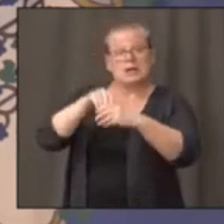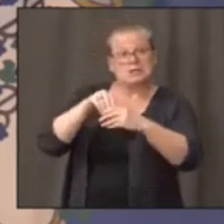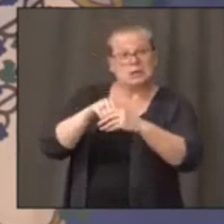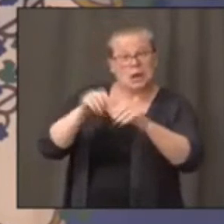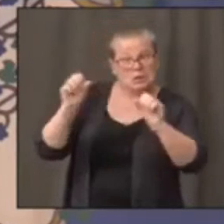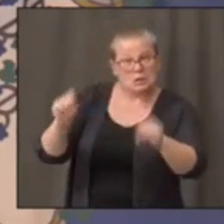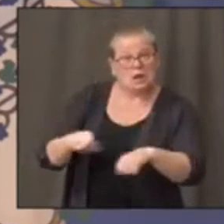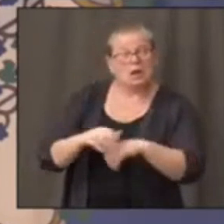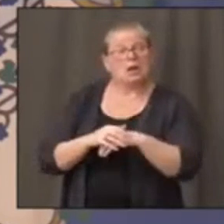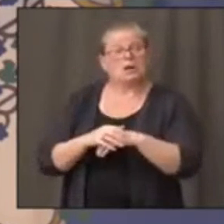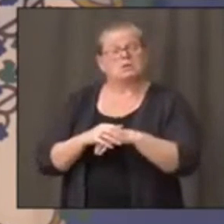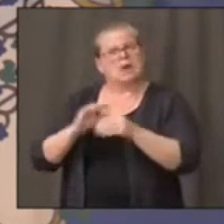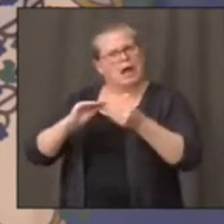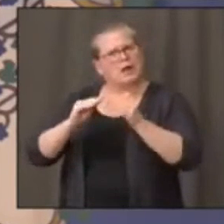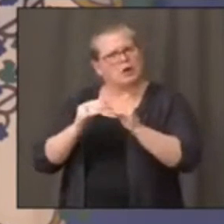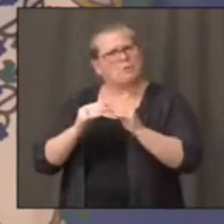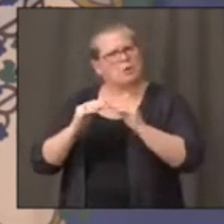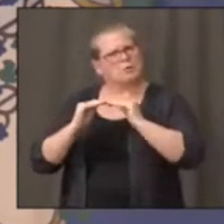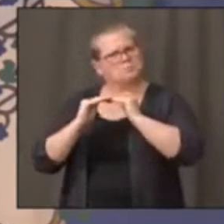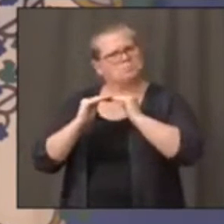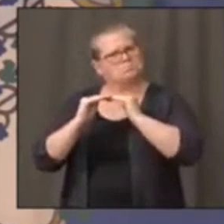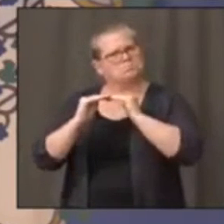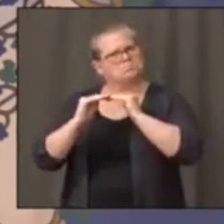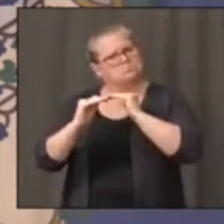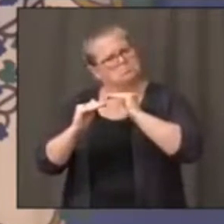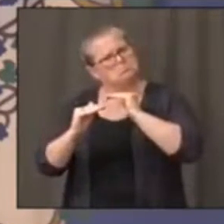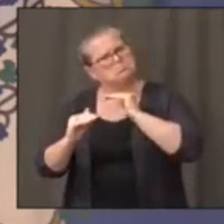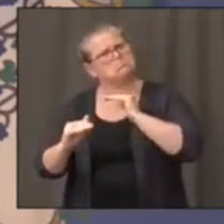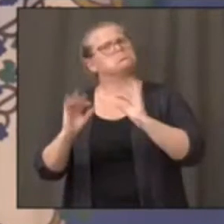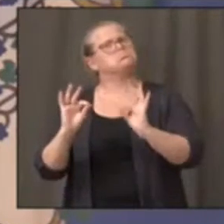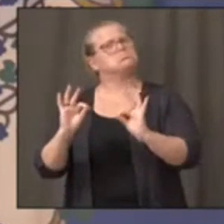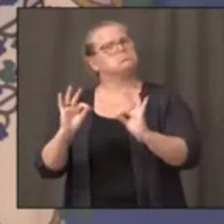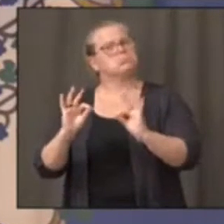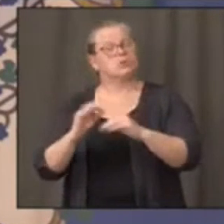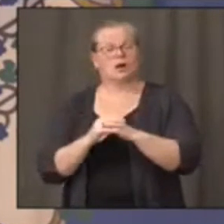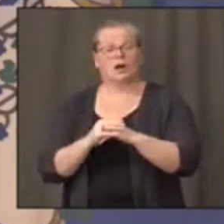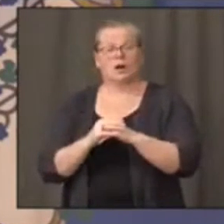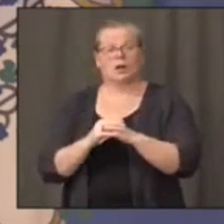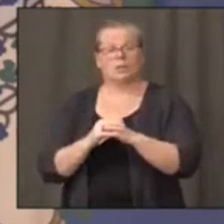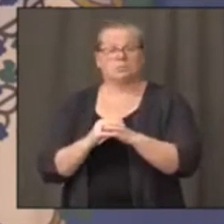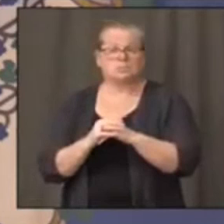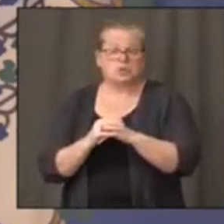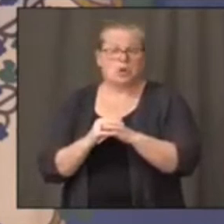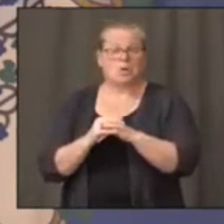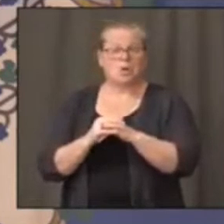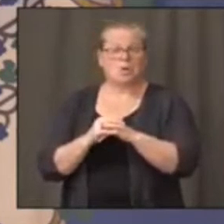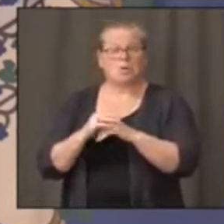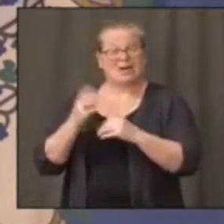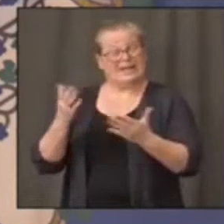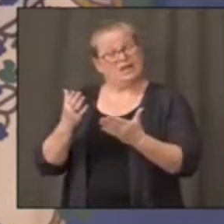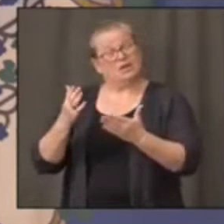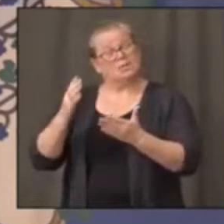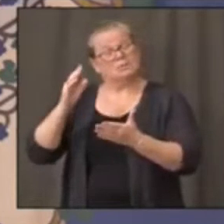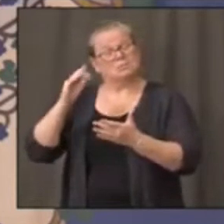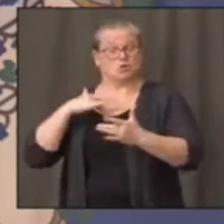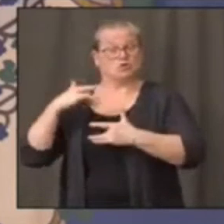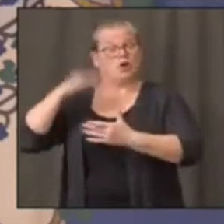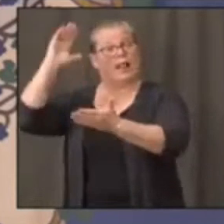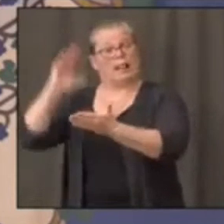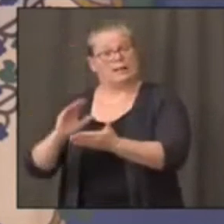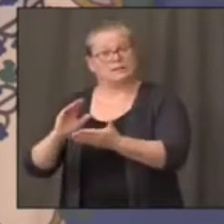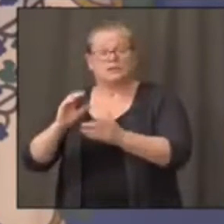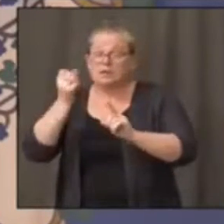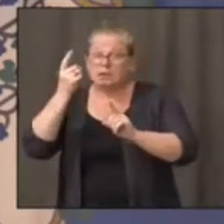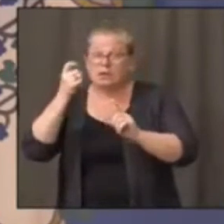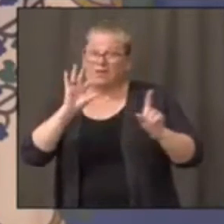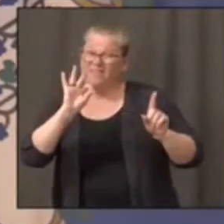it. But you're right, I'd be very cautious if I was down in Miami Beach right now about having my kid go to school, given the fact that they have an infection